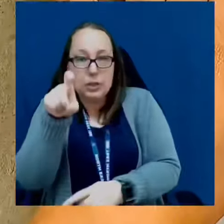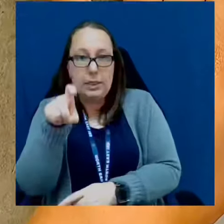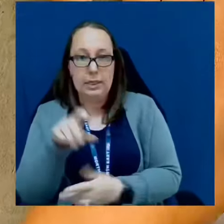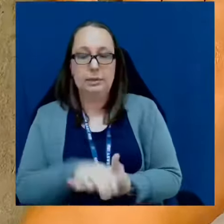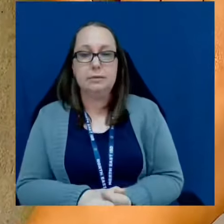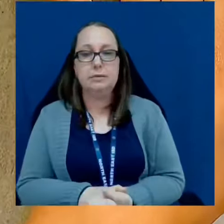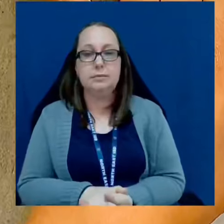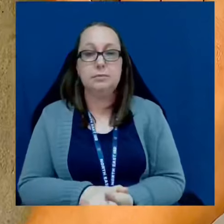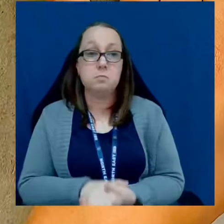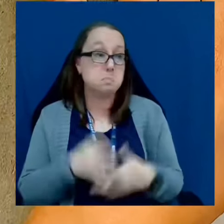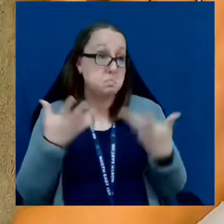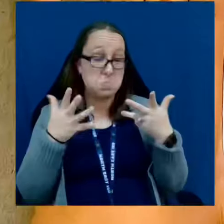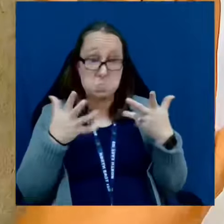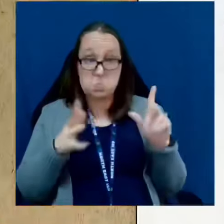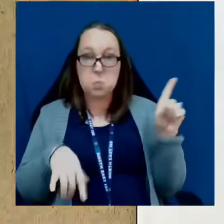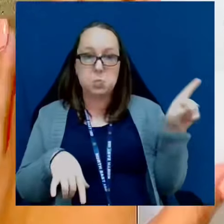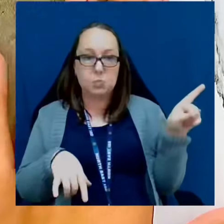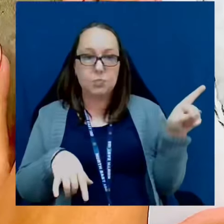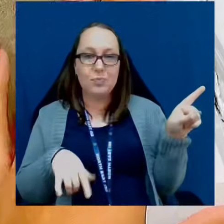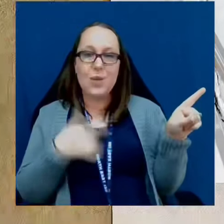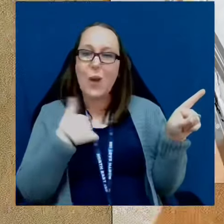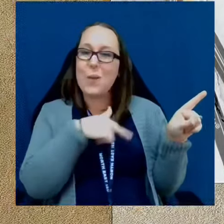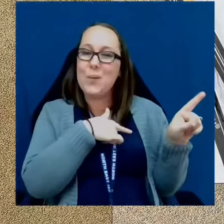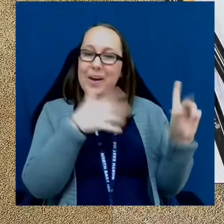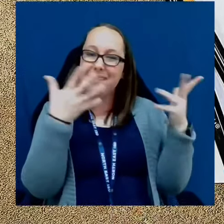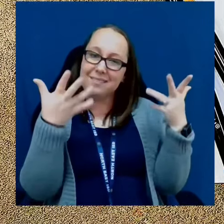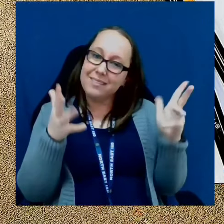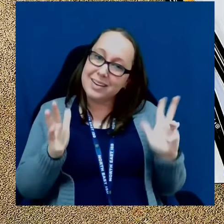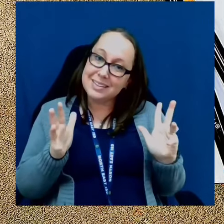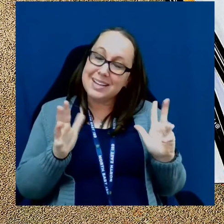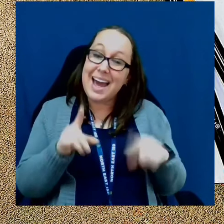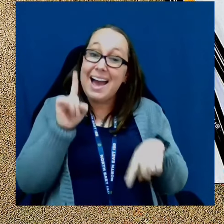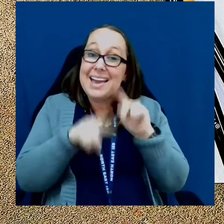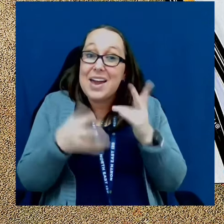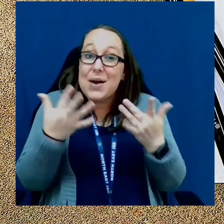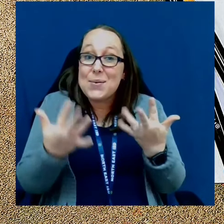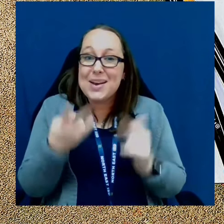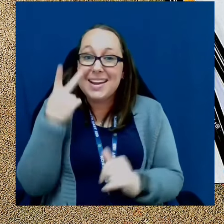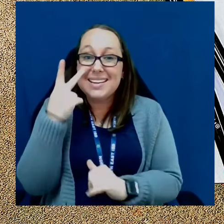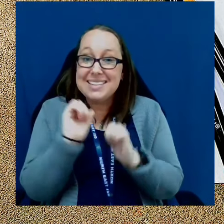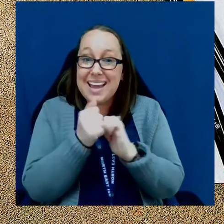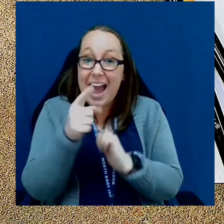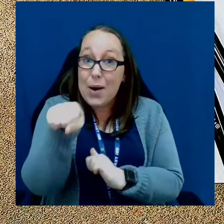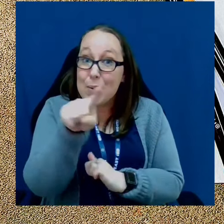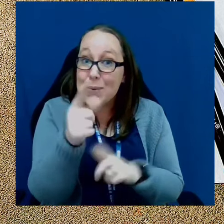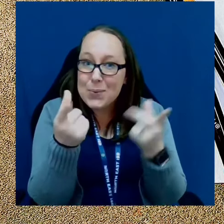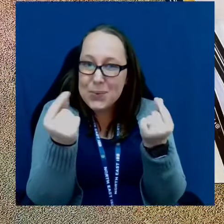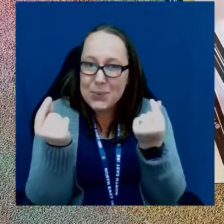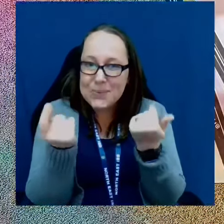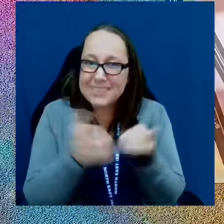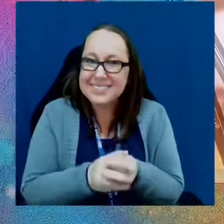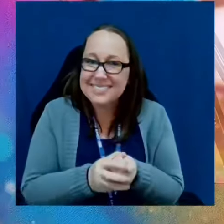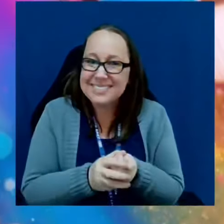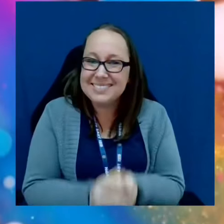And just like that, we are done. I cannot wait to see how you do.